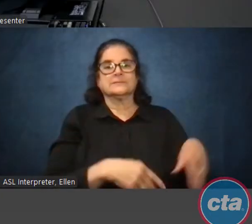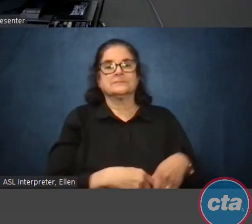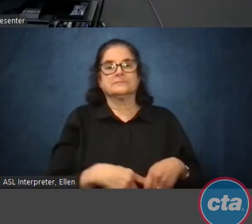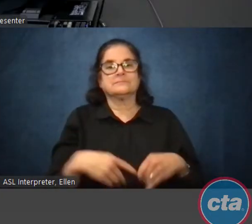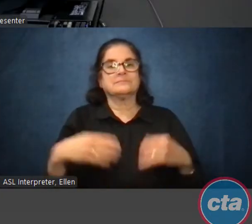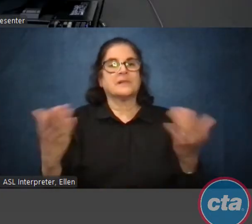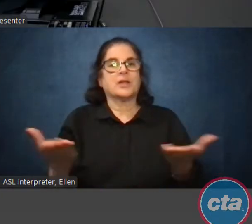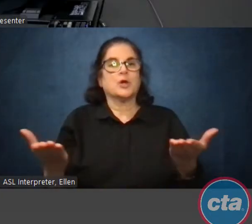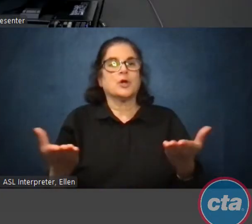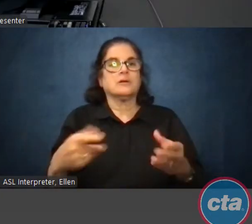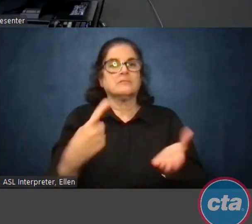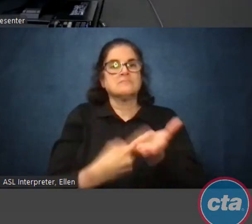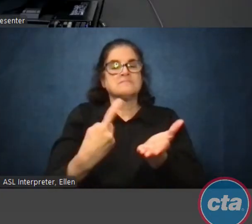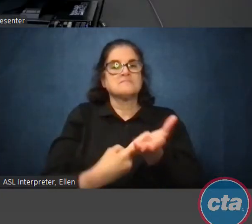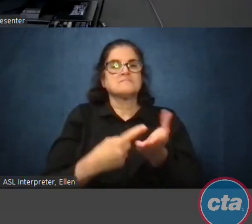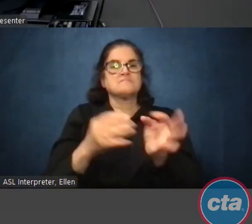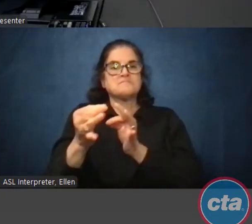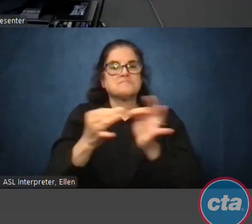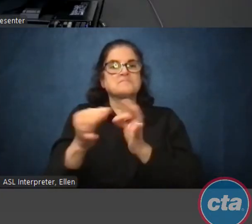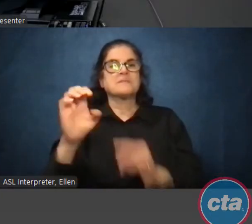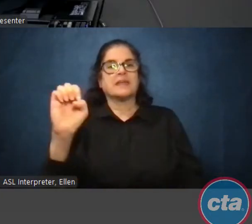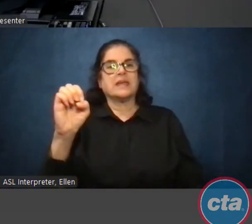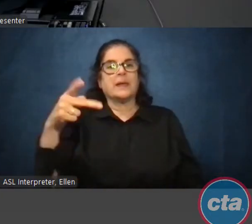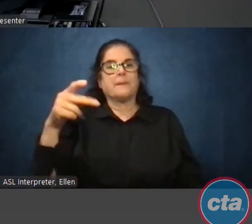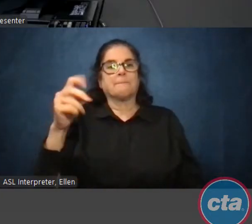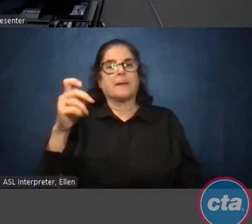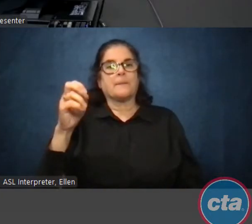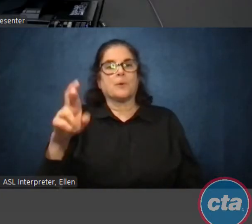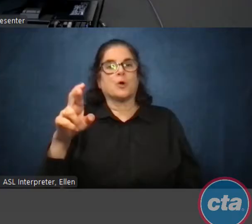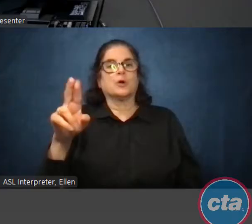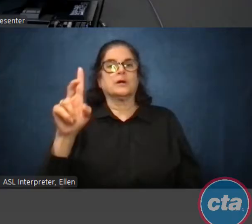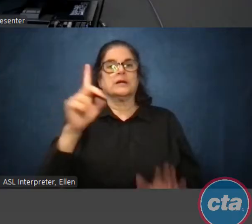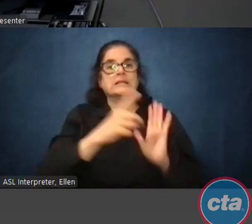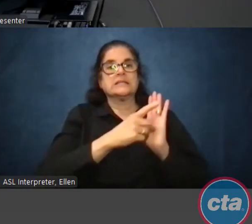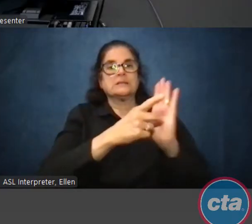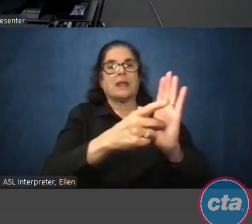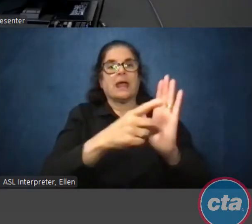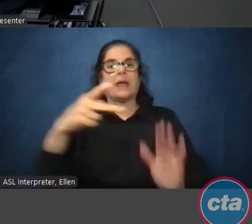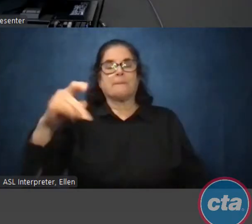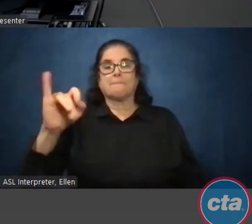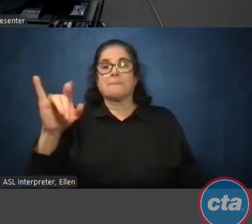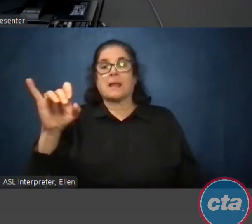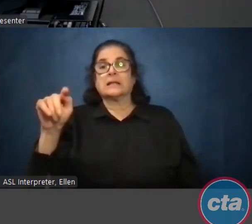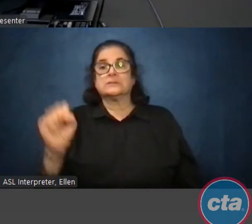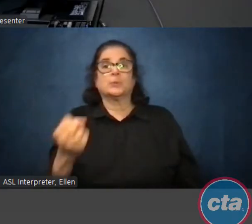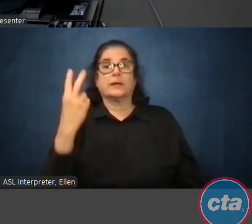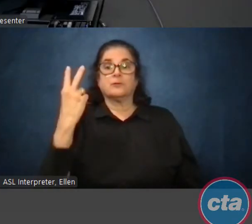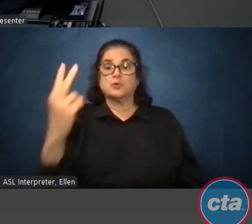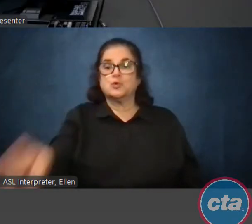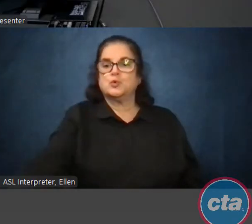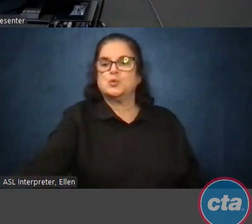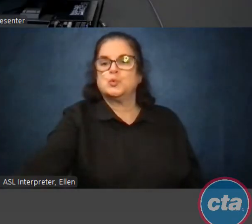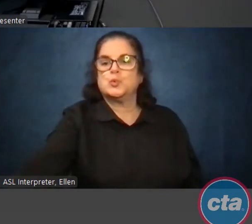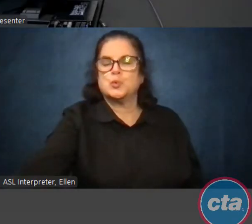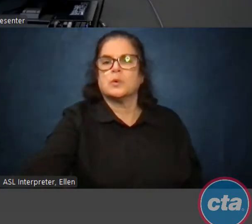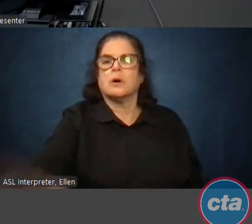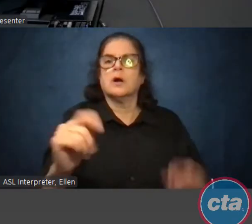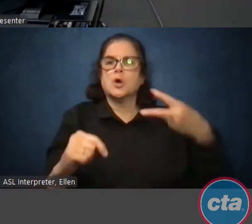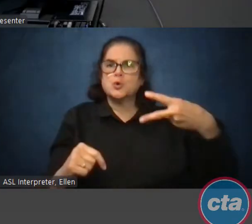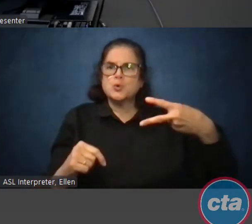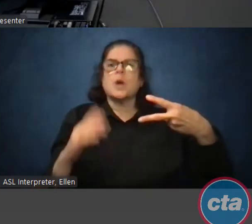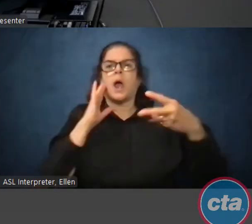pilots. So we've got pilots with two different vendors through the Innovation Studio program. So we're going to walk through some updates